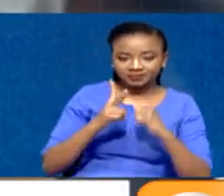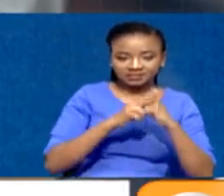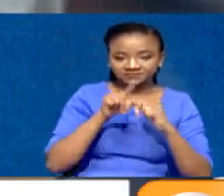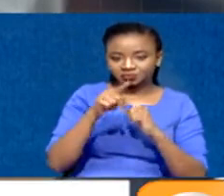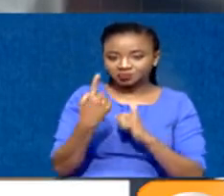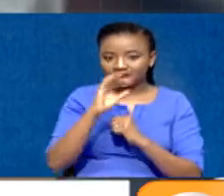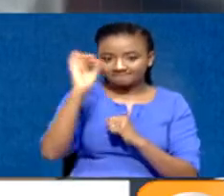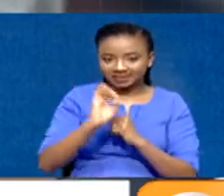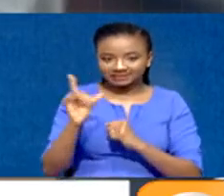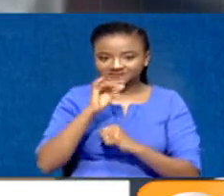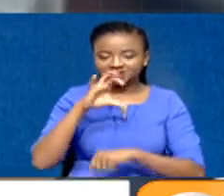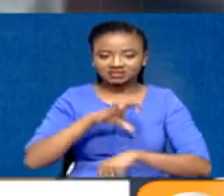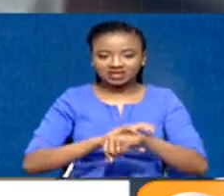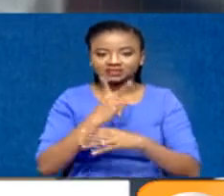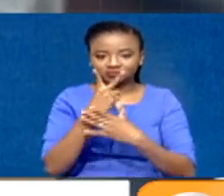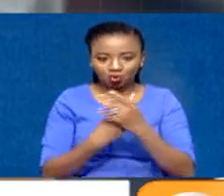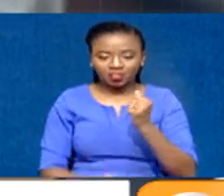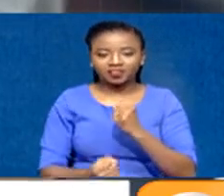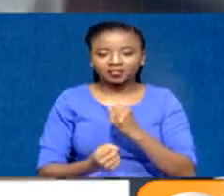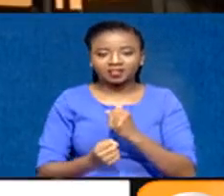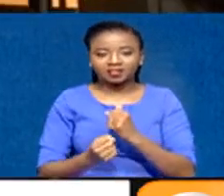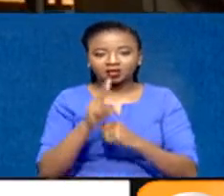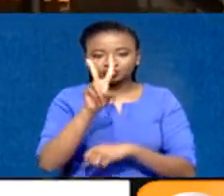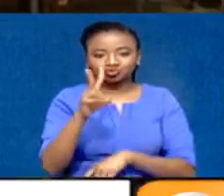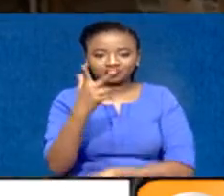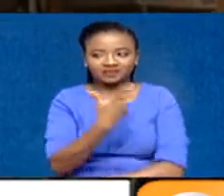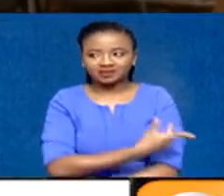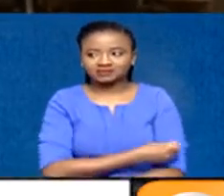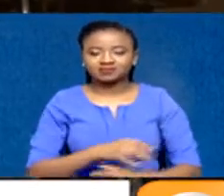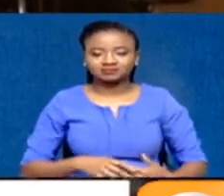imepokea chanjo kamilifu, ambayo ni sawa na watu milioni 1.9.